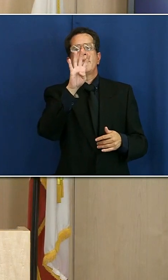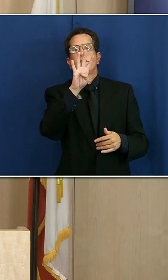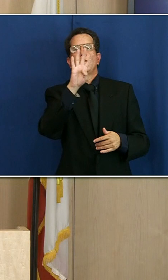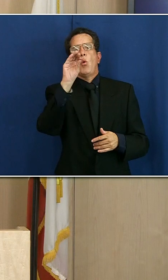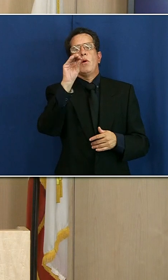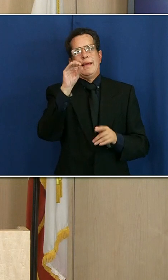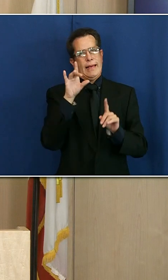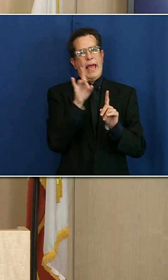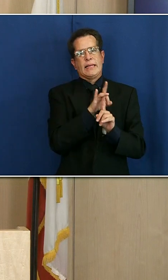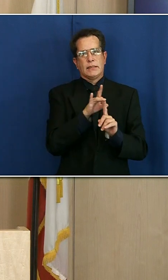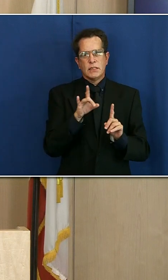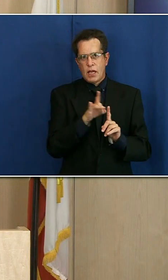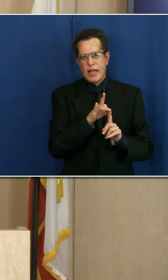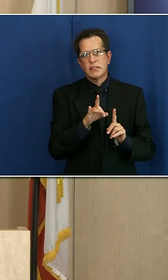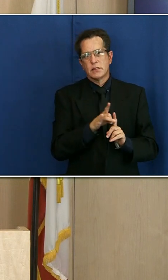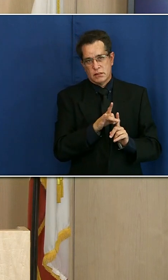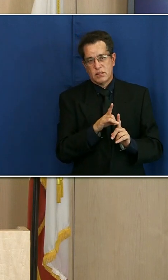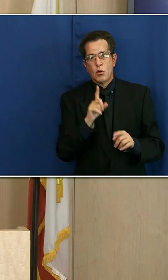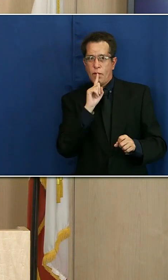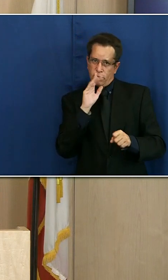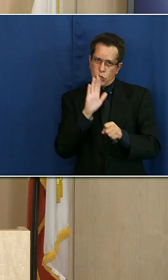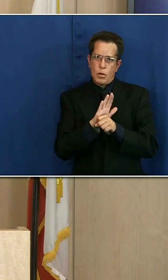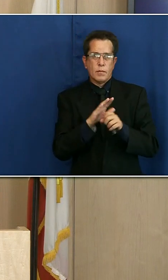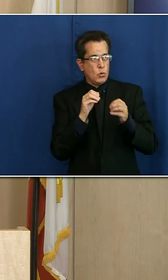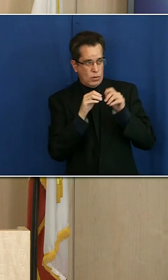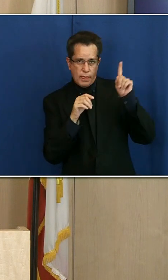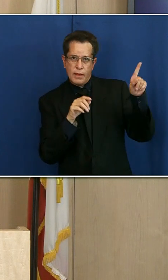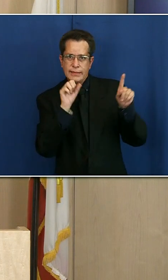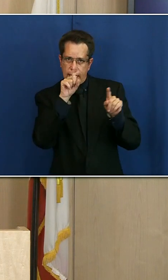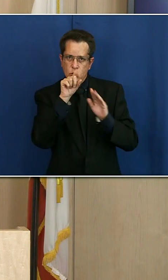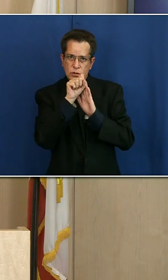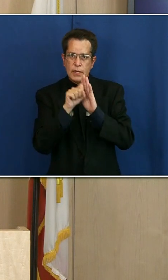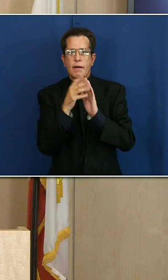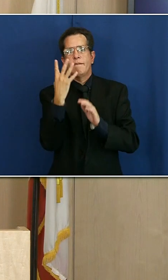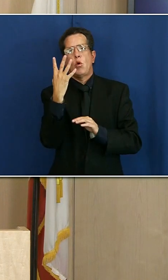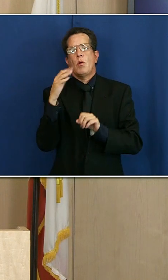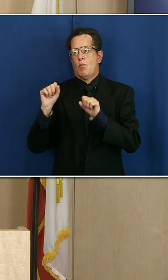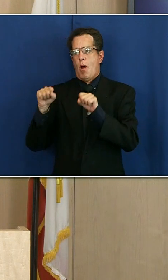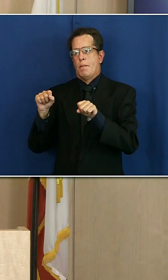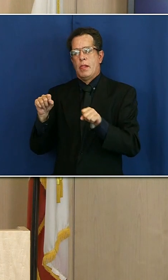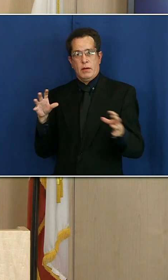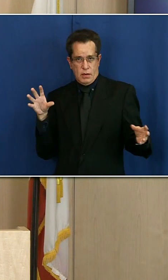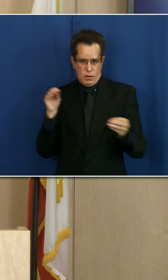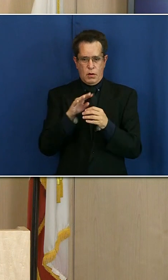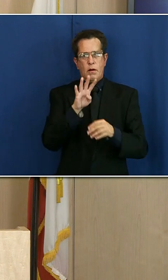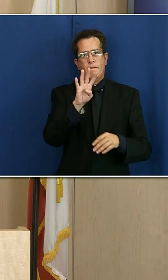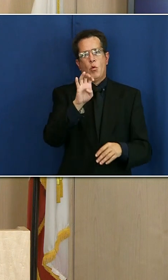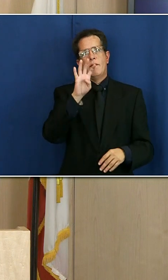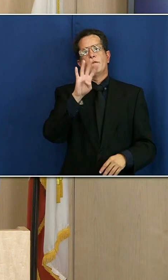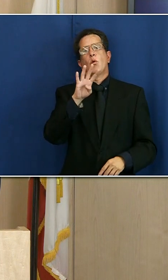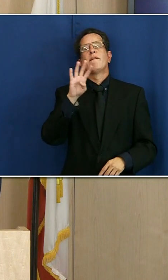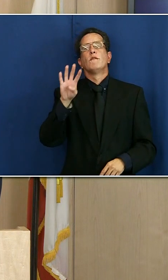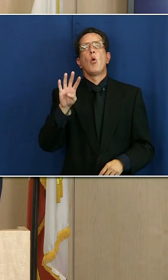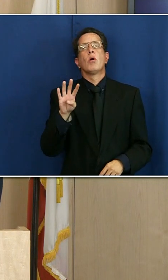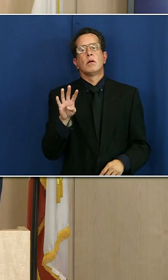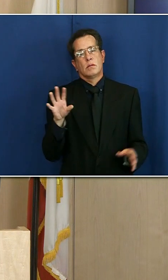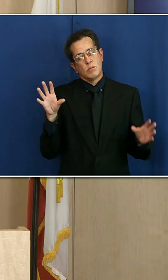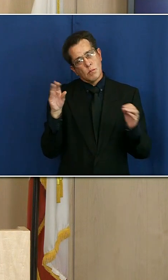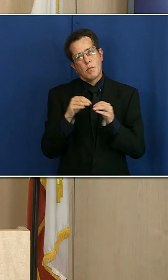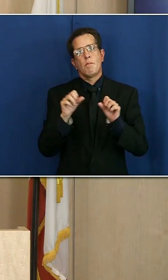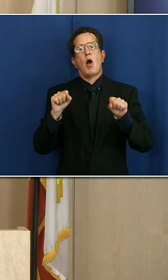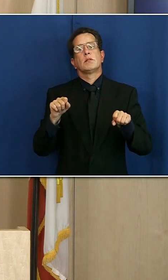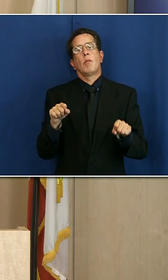440 cases connected that are confirmed, and there are 4 probable. So that total would be 444 confirmed and probable. That's